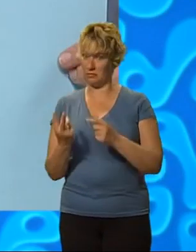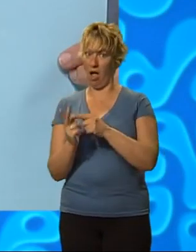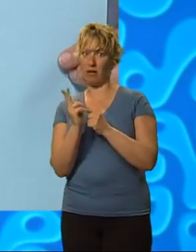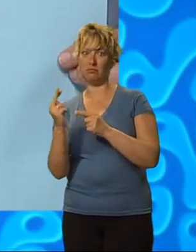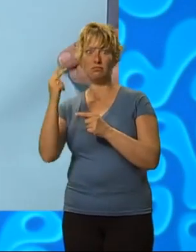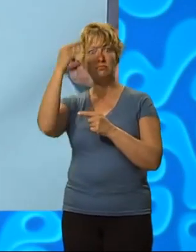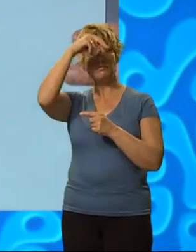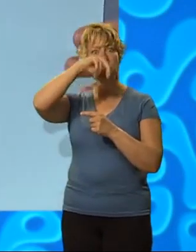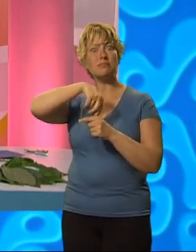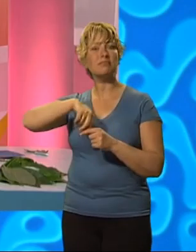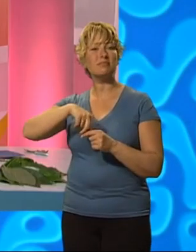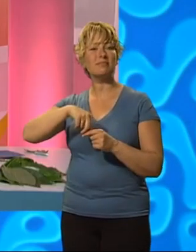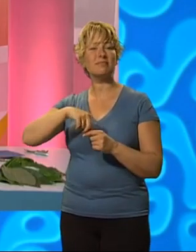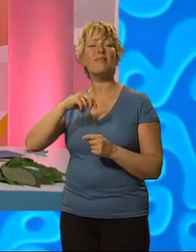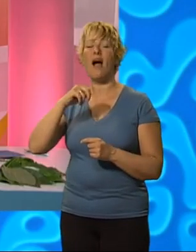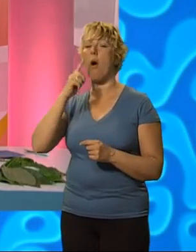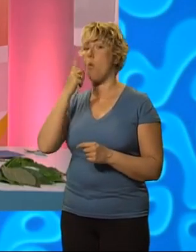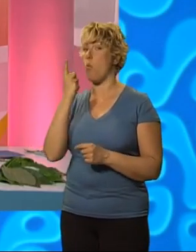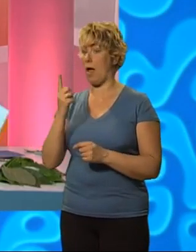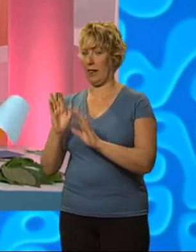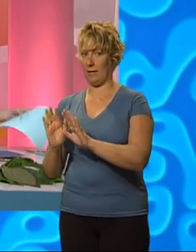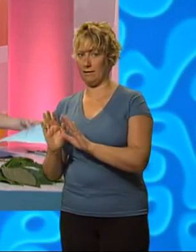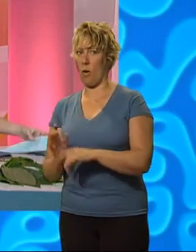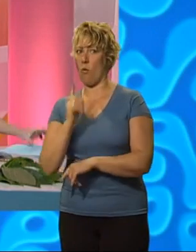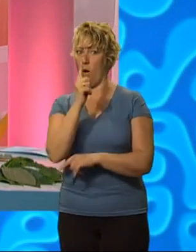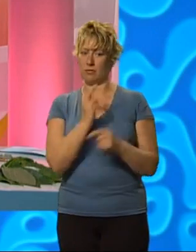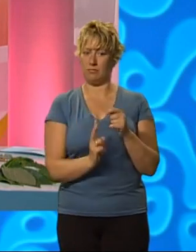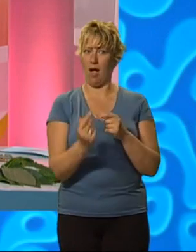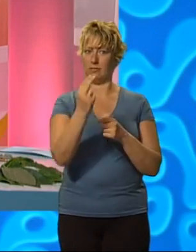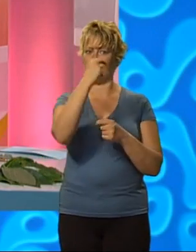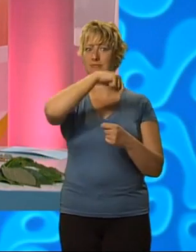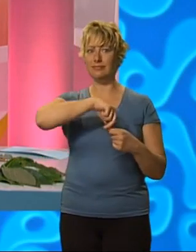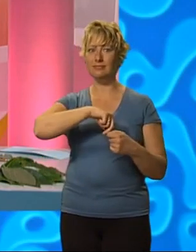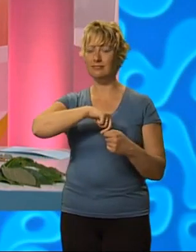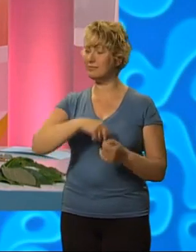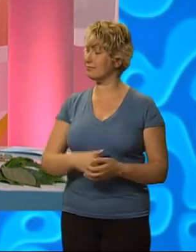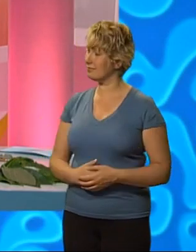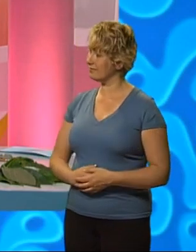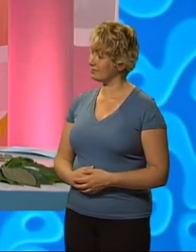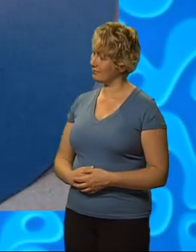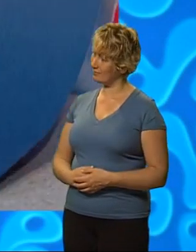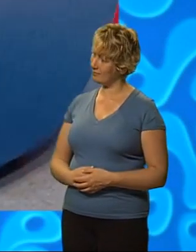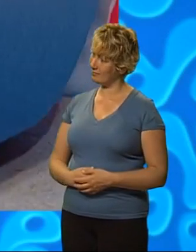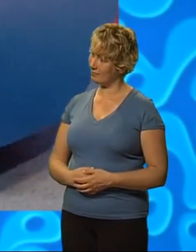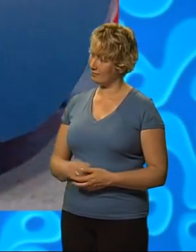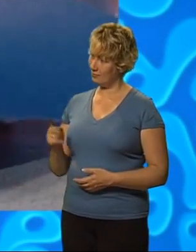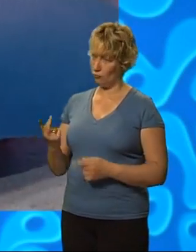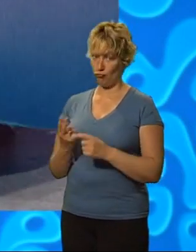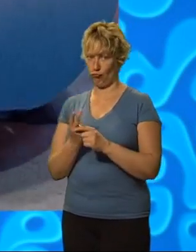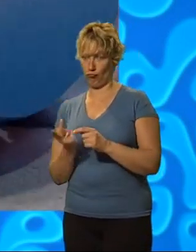it out. I think I'll leave one like this, I'll leave that one like that, and cut this one out. Let's just cut